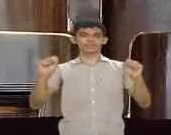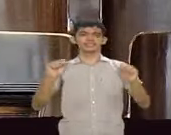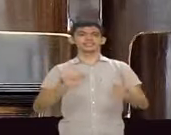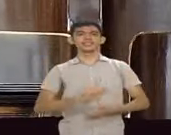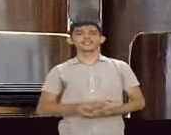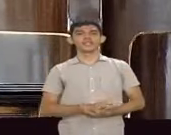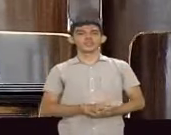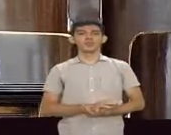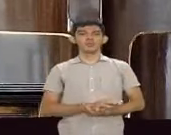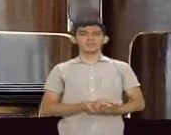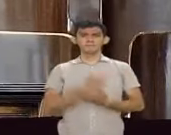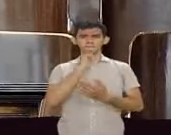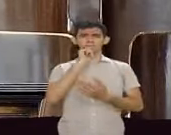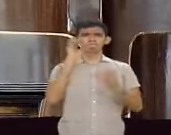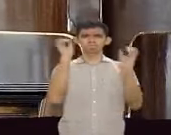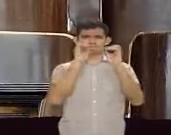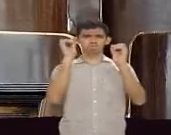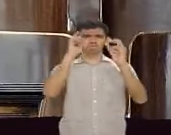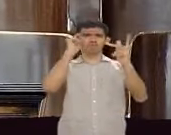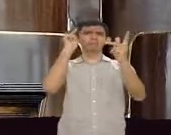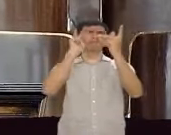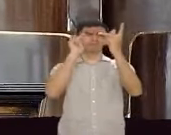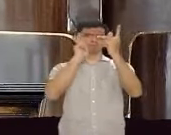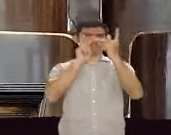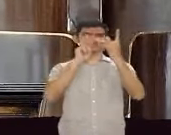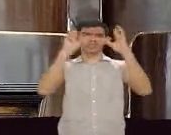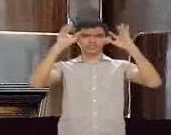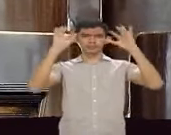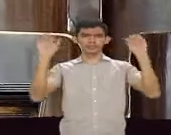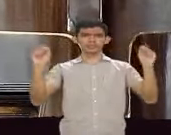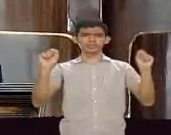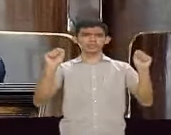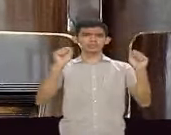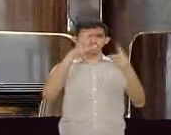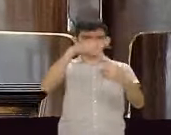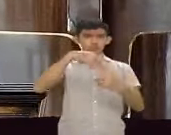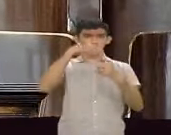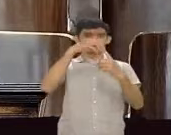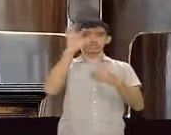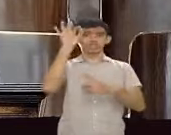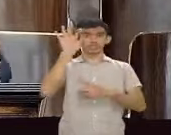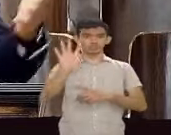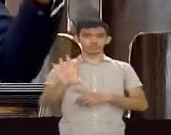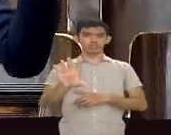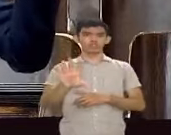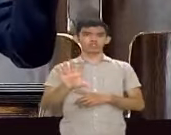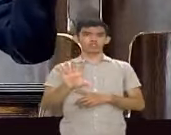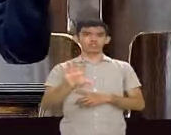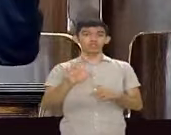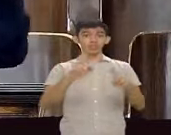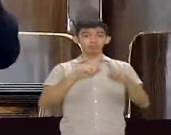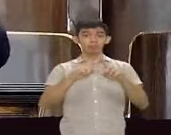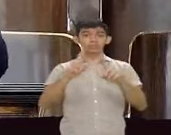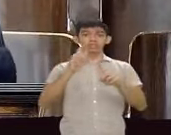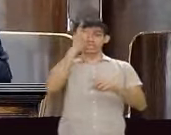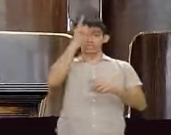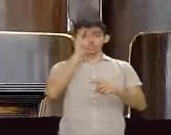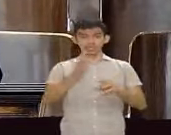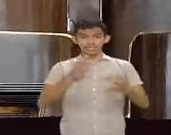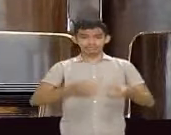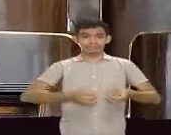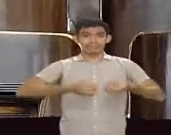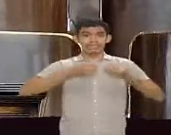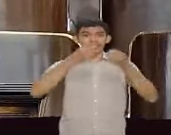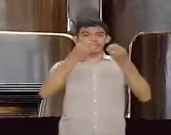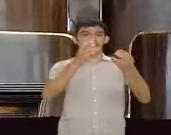is perfect. I'm not saying that he is perfect. No, walay presidente nga perfect. Much like ako. But since God has put that